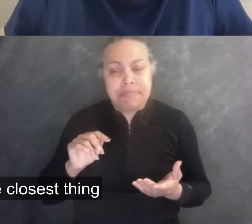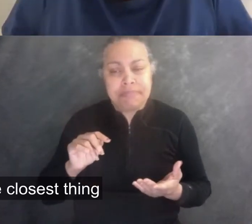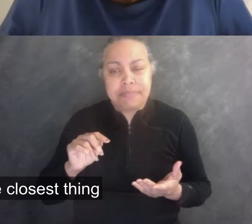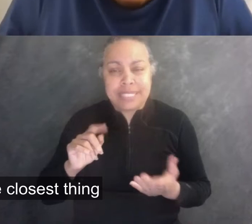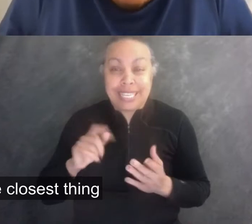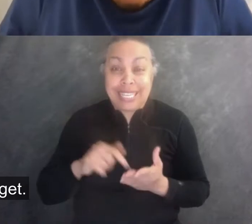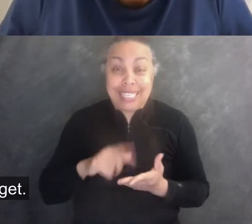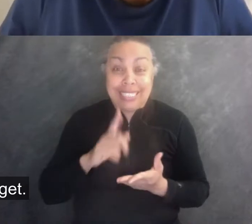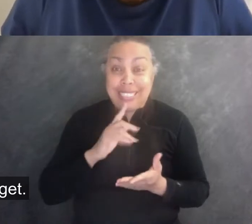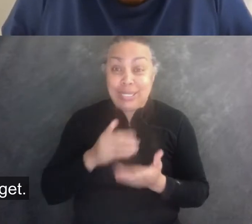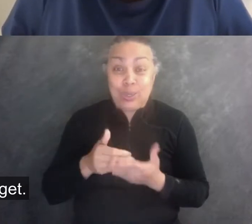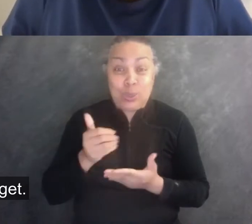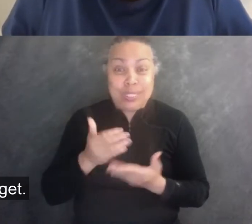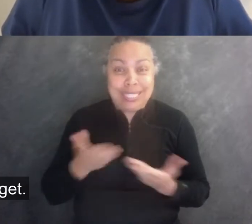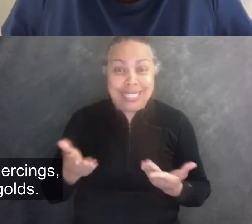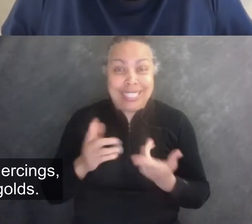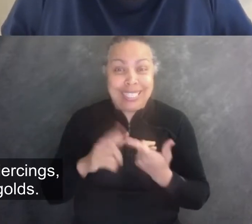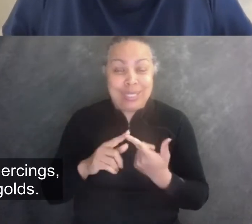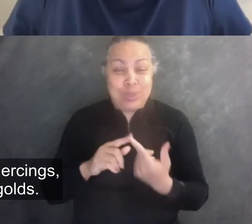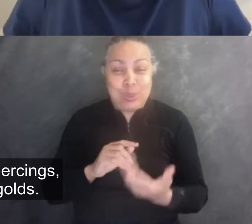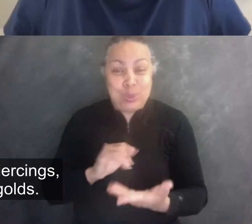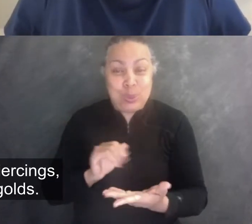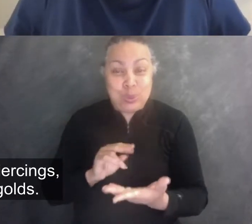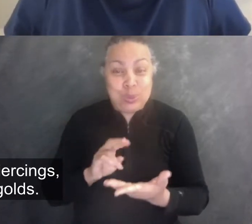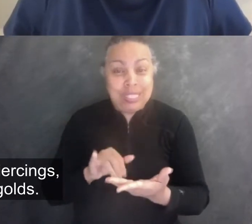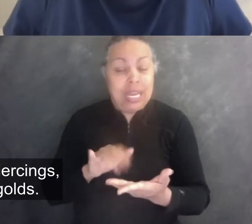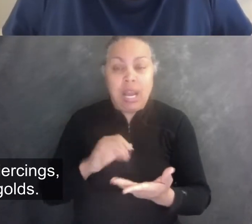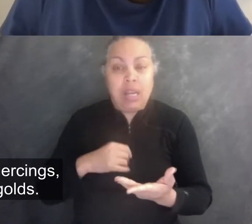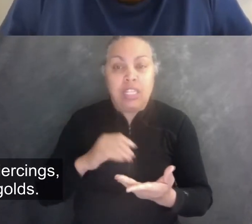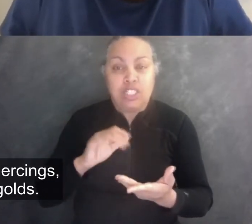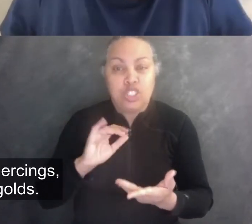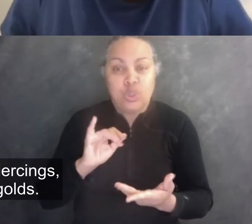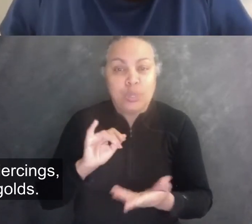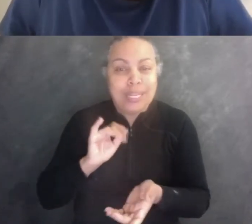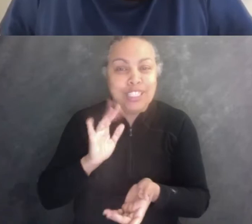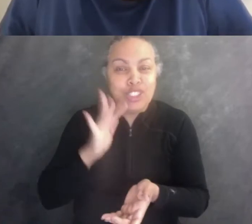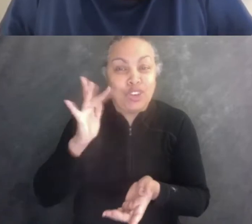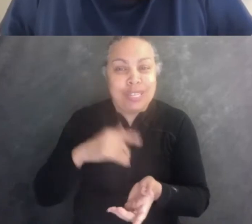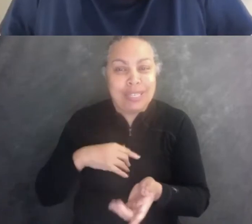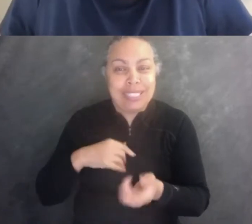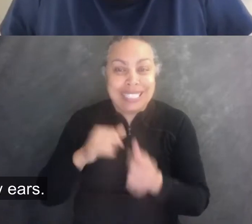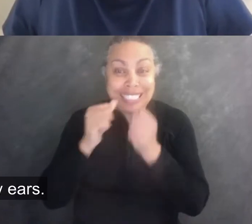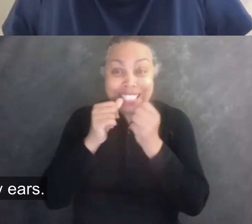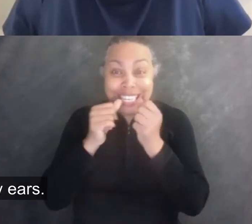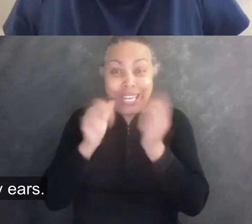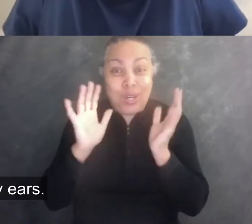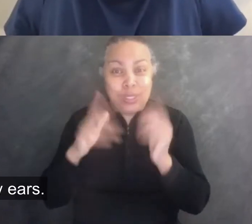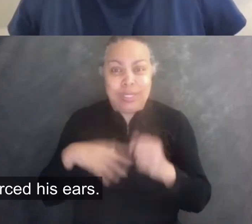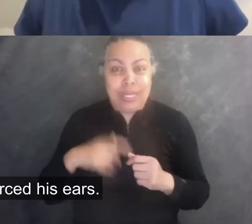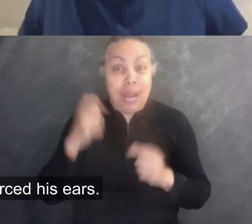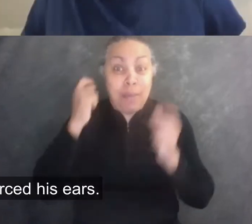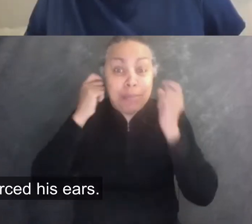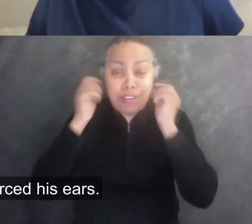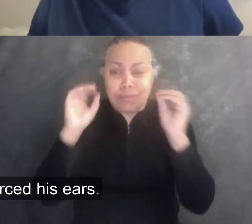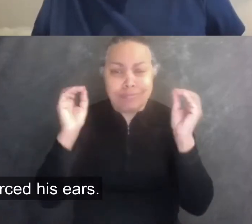like the closest thing to jewelry I will get. Like, I ain't getting no piercings, but I get some golds. okay. I won't pierce my ears. My